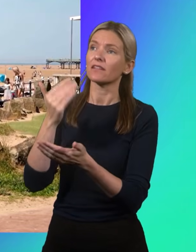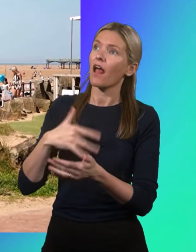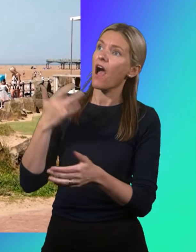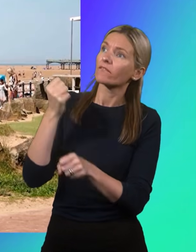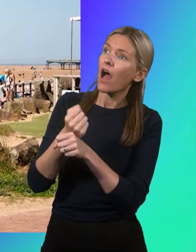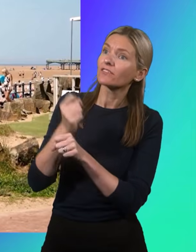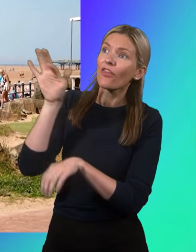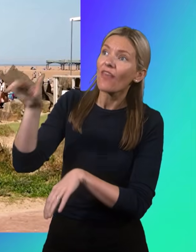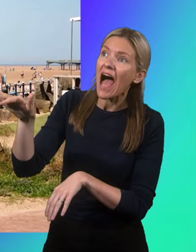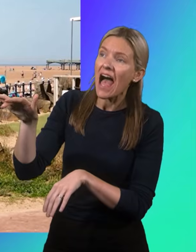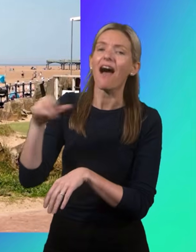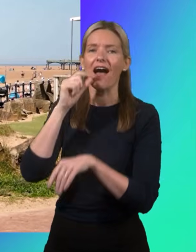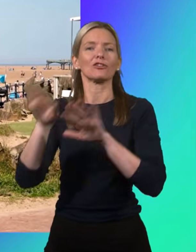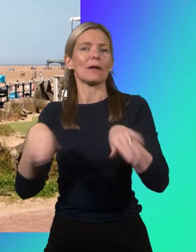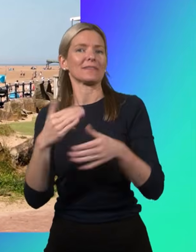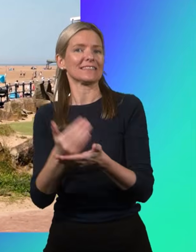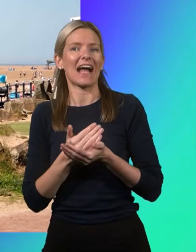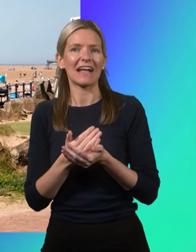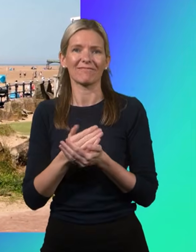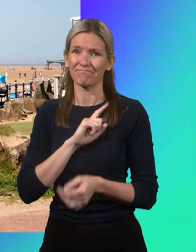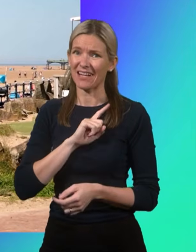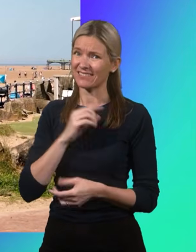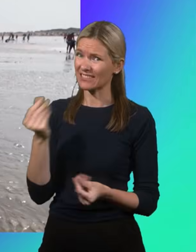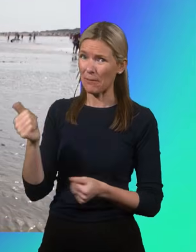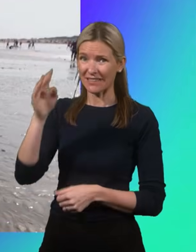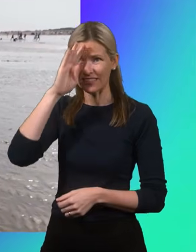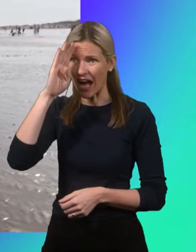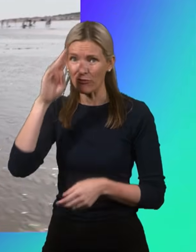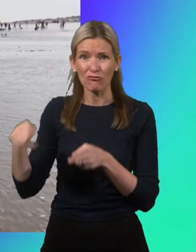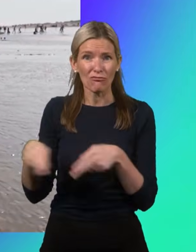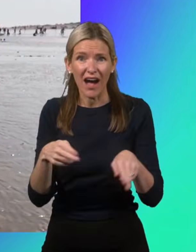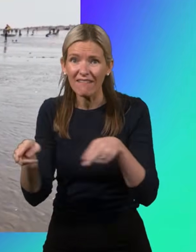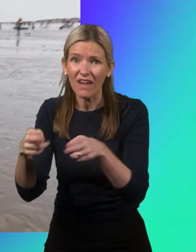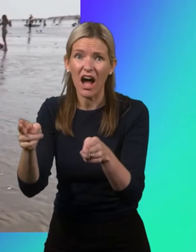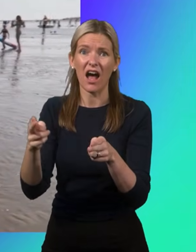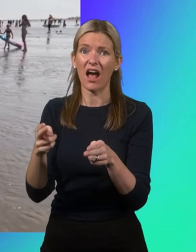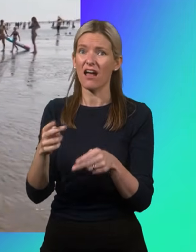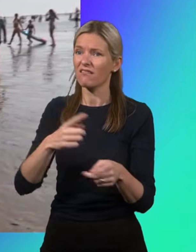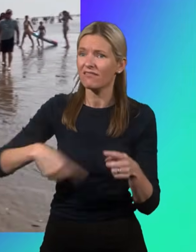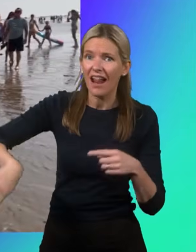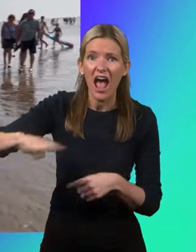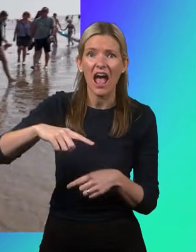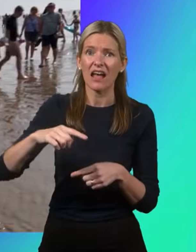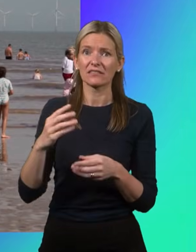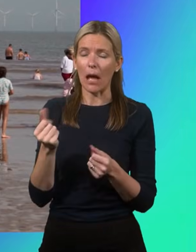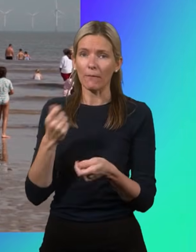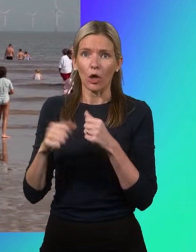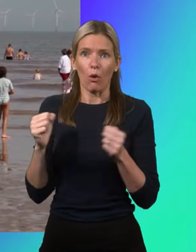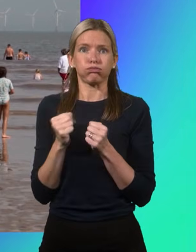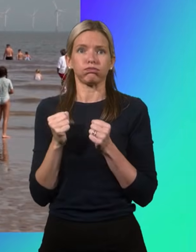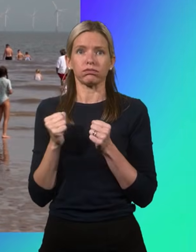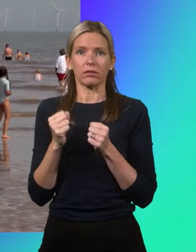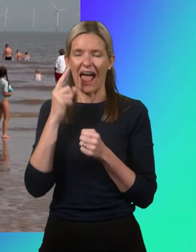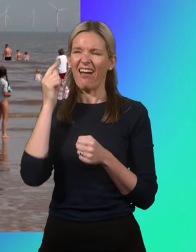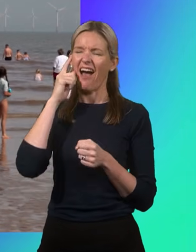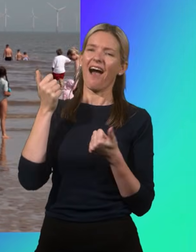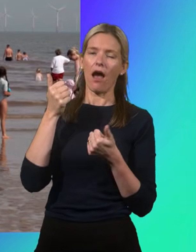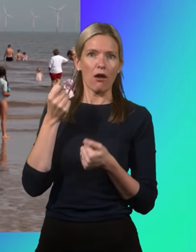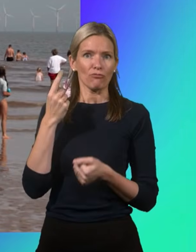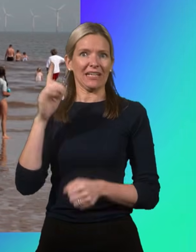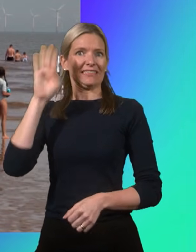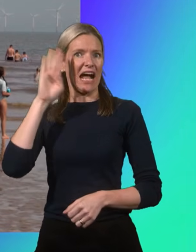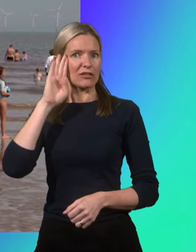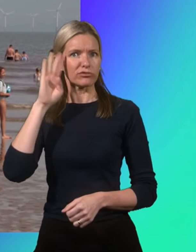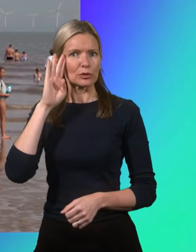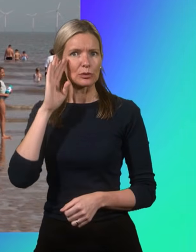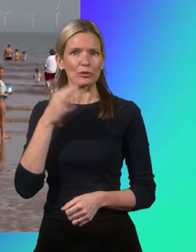present. Now, it's because of the dangers of rivers and reservoirs being colder than you think, being dangerous, or having